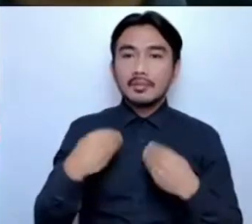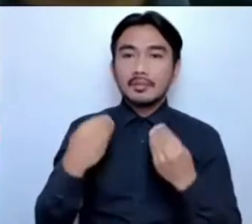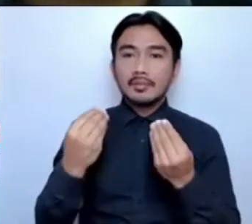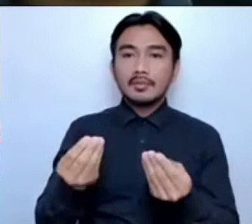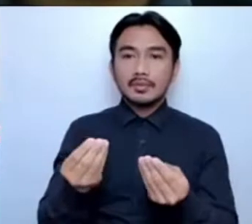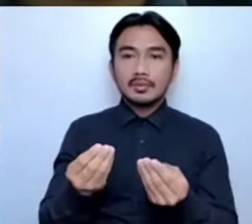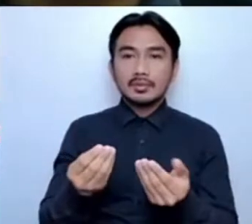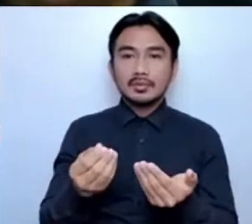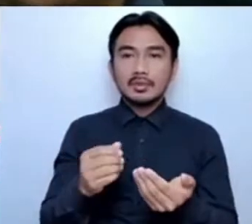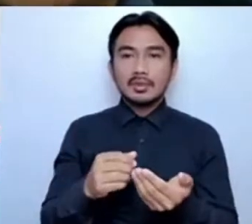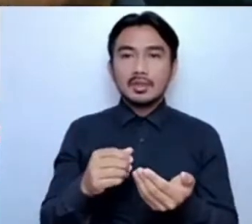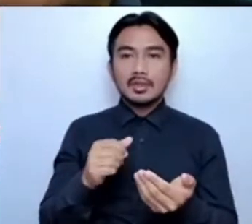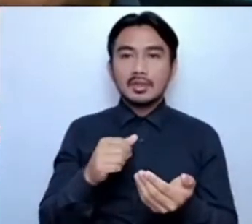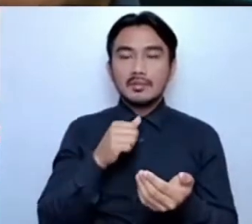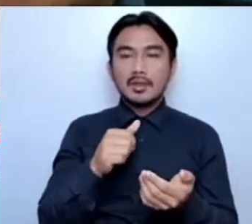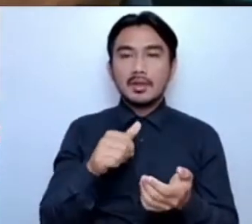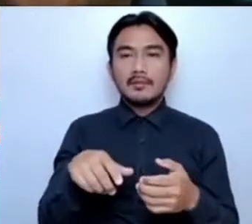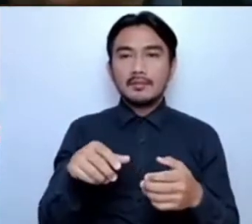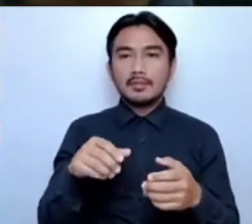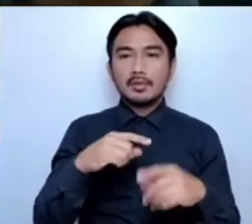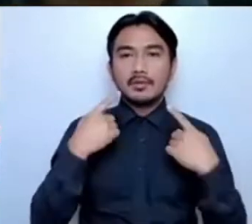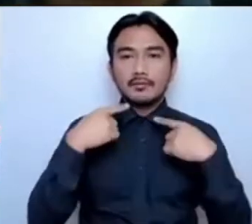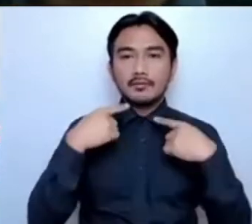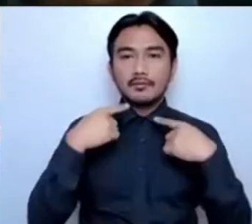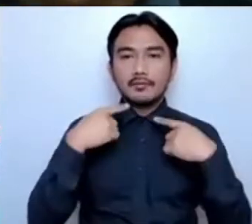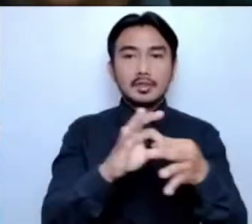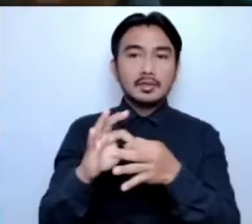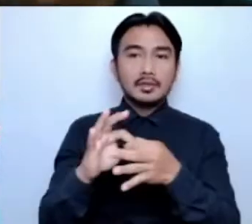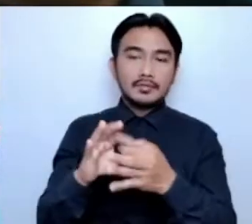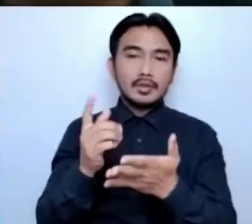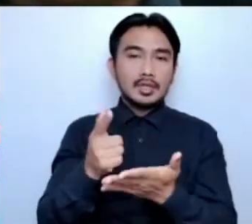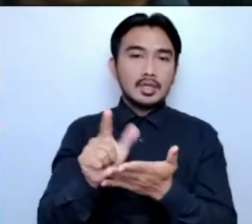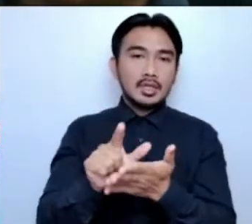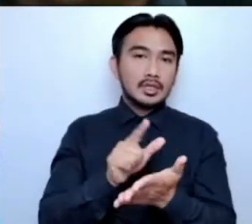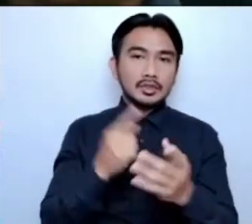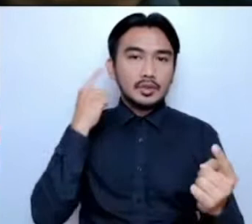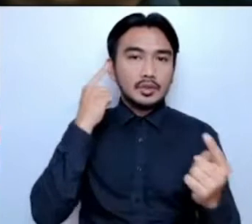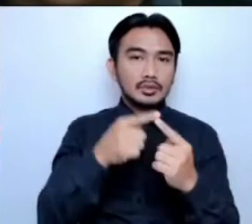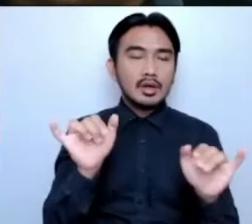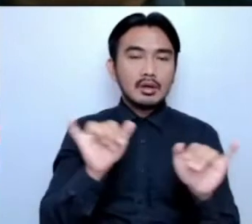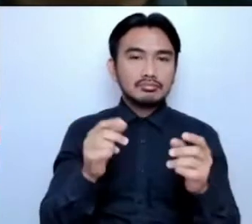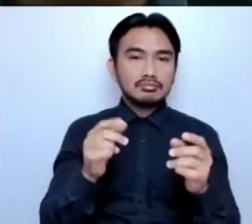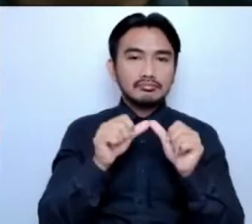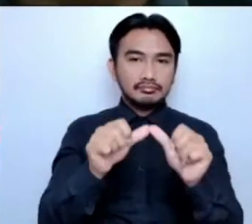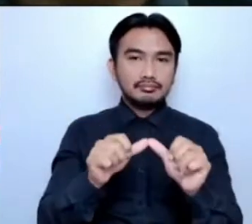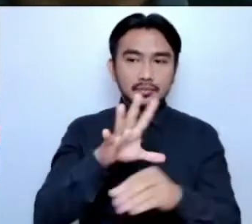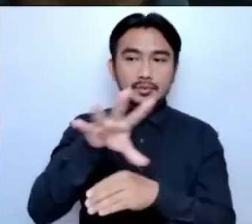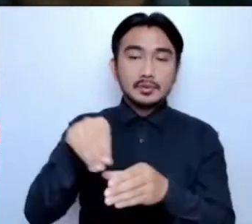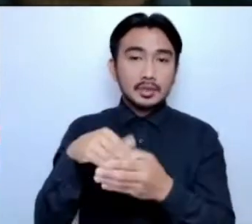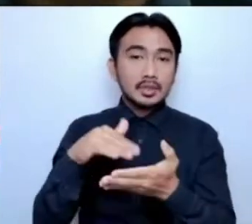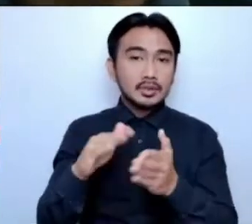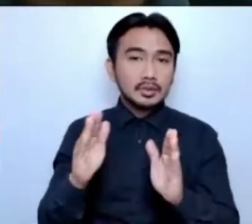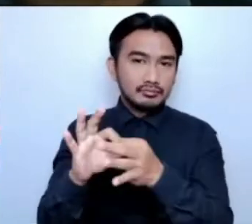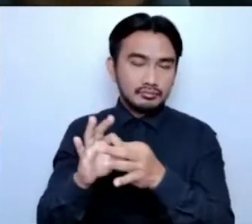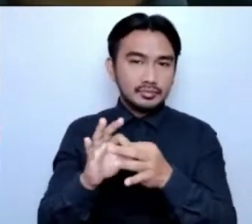learning opportunity that is well aligned with the learning goals and also still able to engage learners to participate, cooperate, and